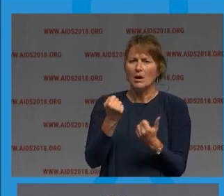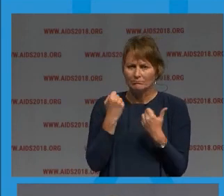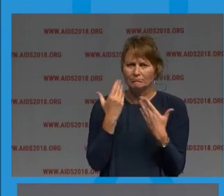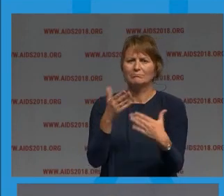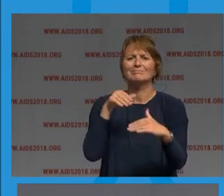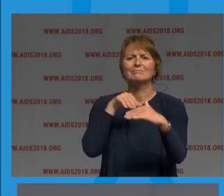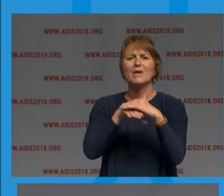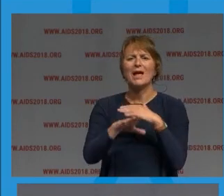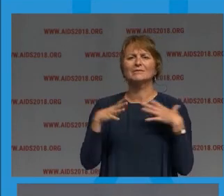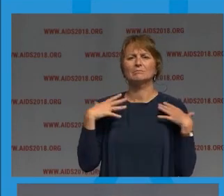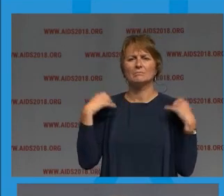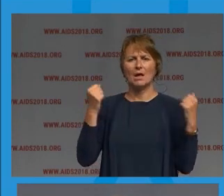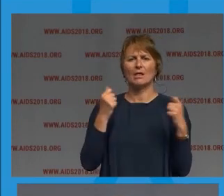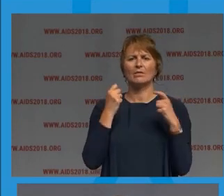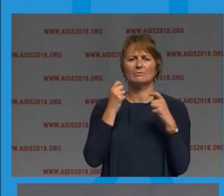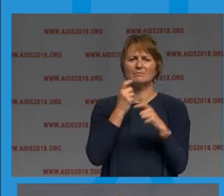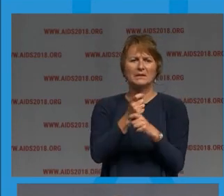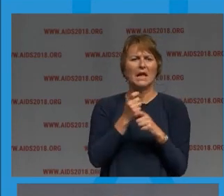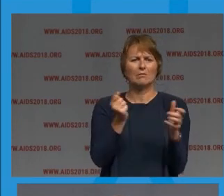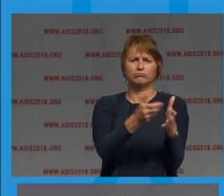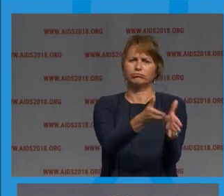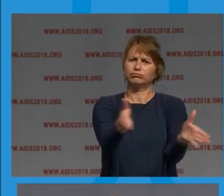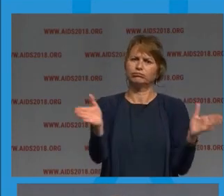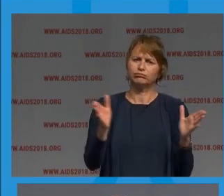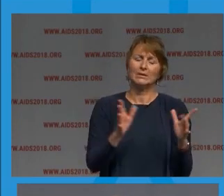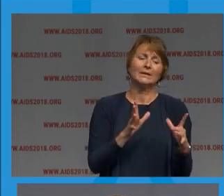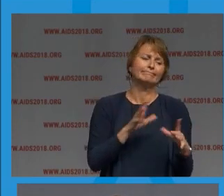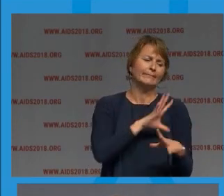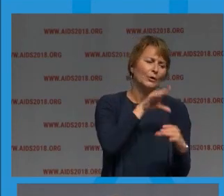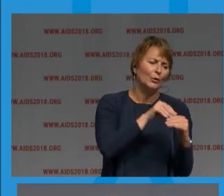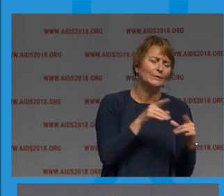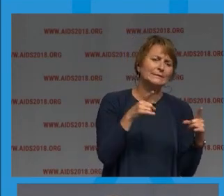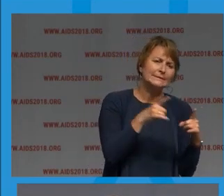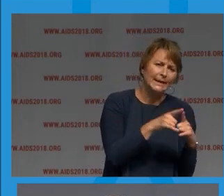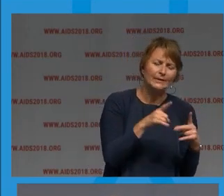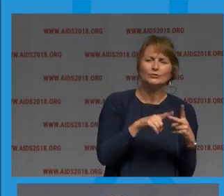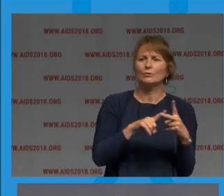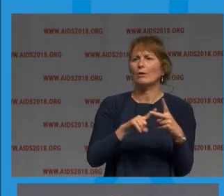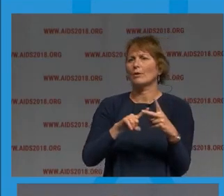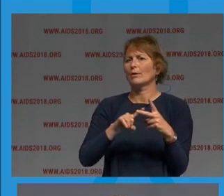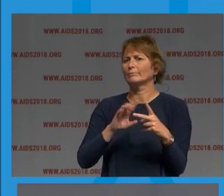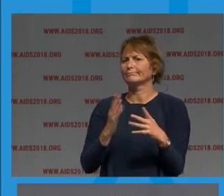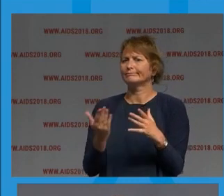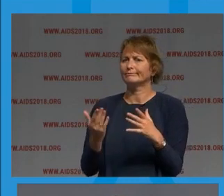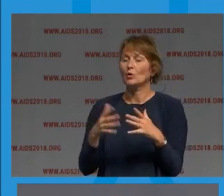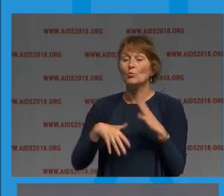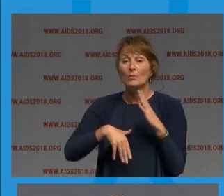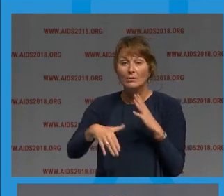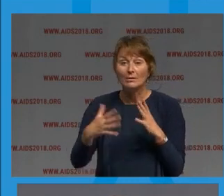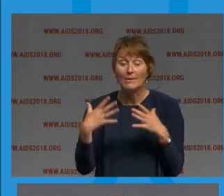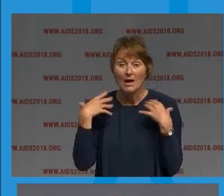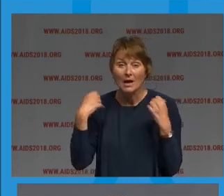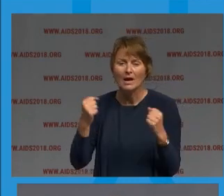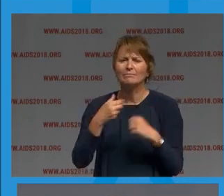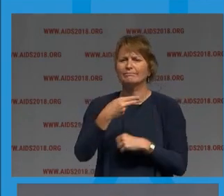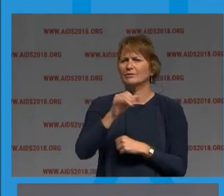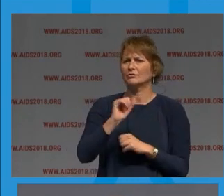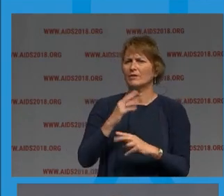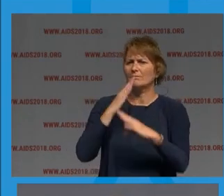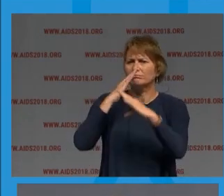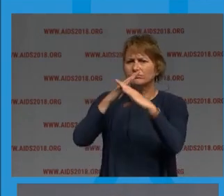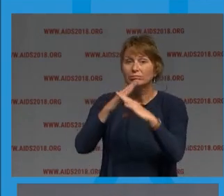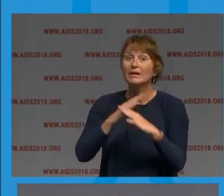care services, including sexual and reproductive health, hepatitis, HIV prevention strategies, especially